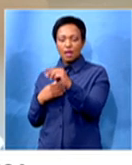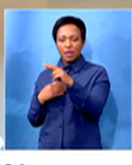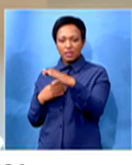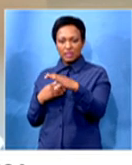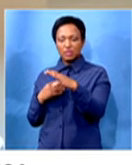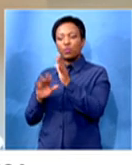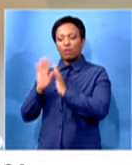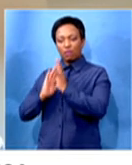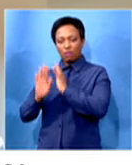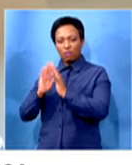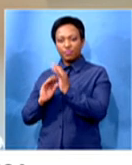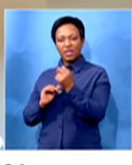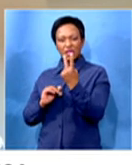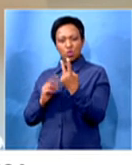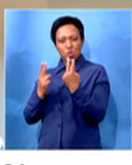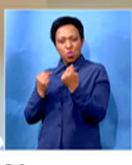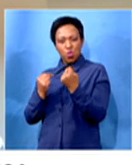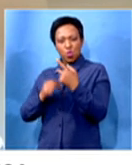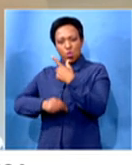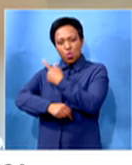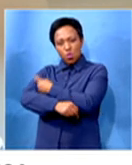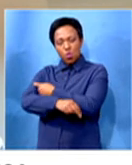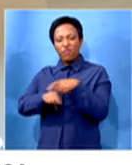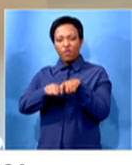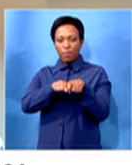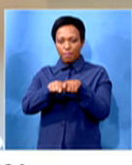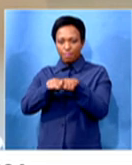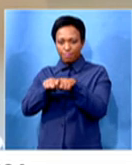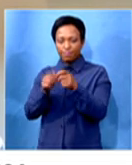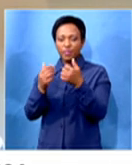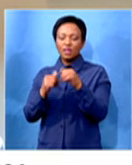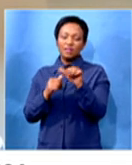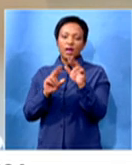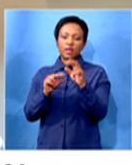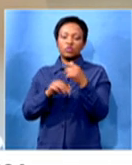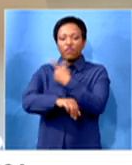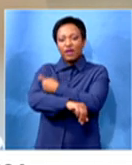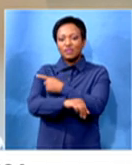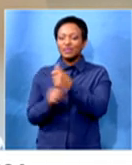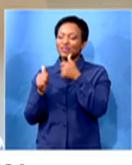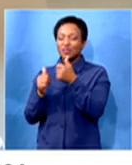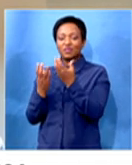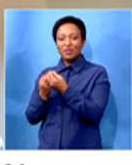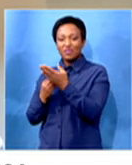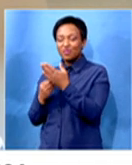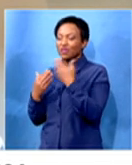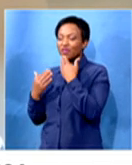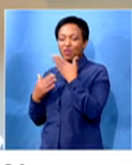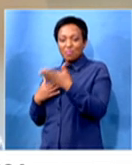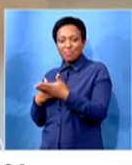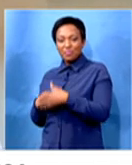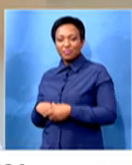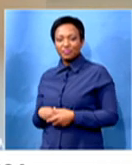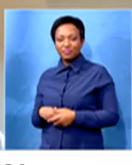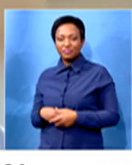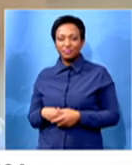these 2 new vaccine trials in the country, as well as other issues around vaccines. Good to have you. Thanks so much for joining us.